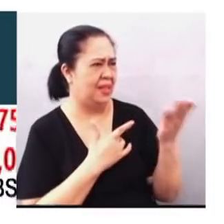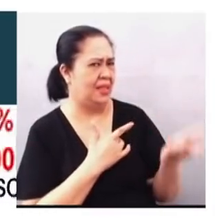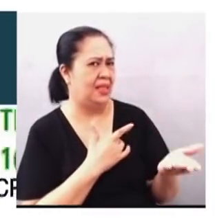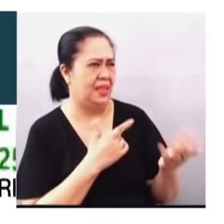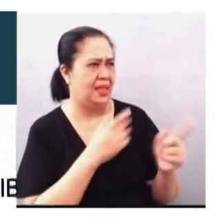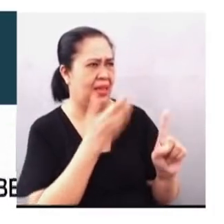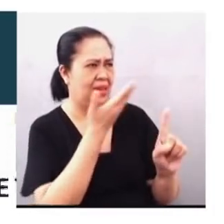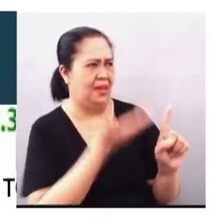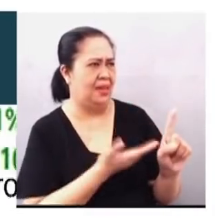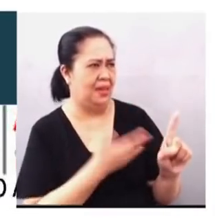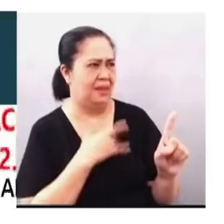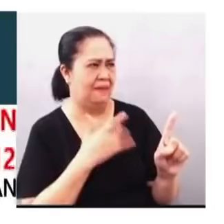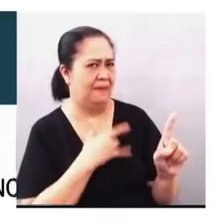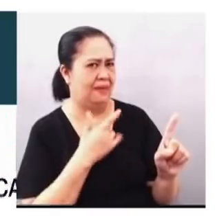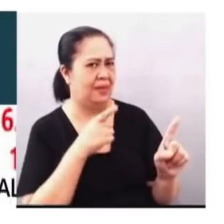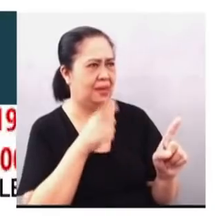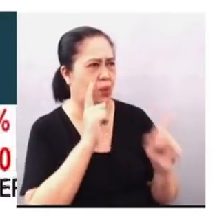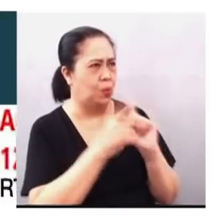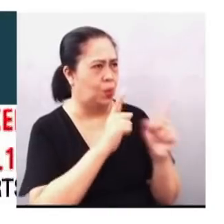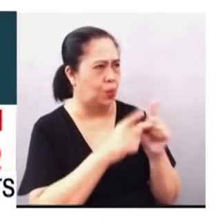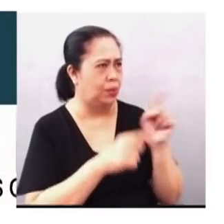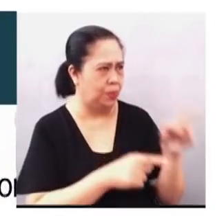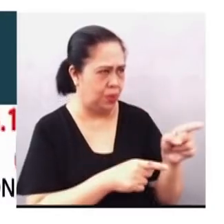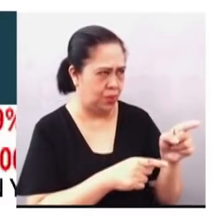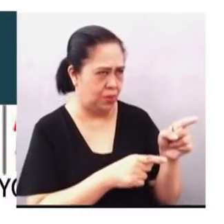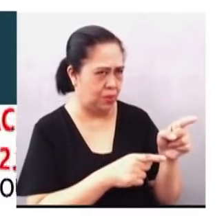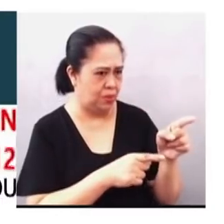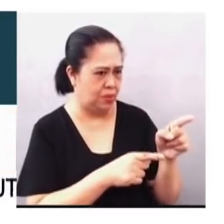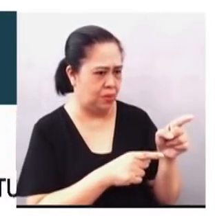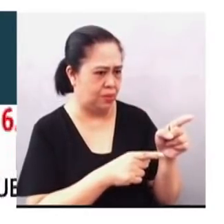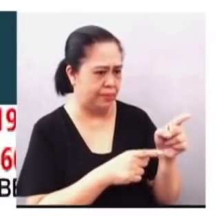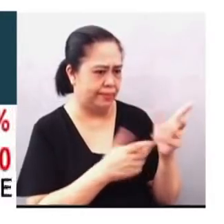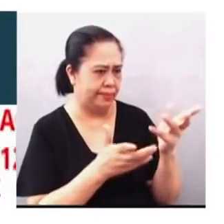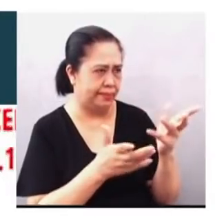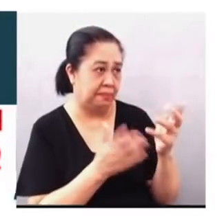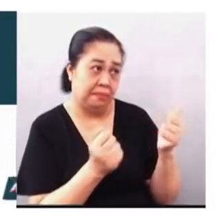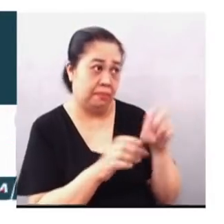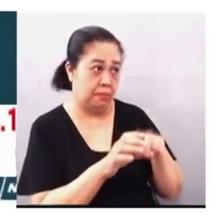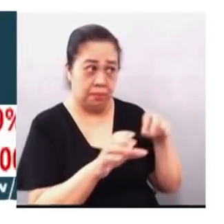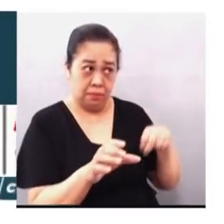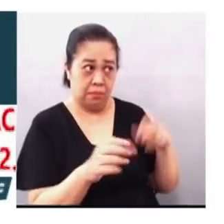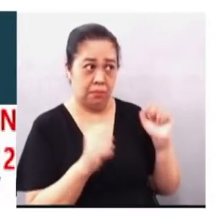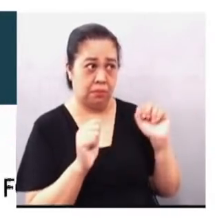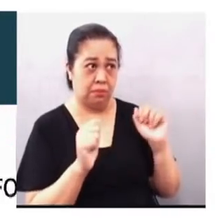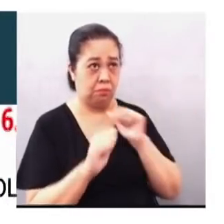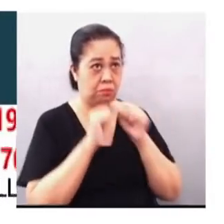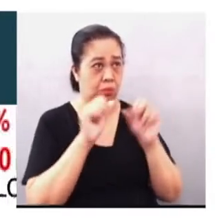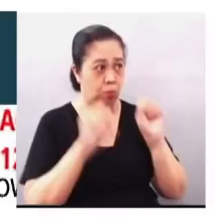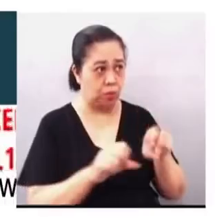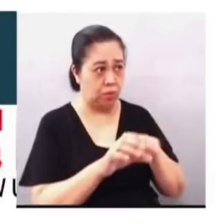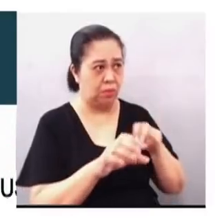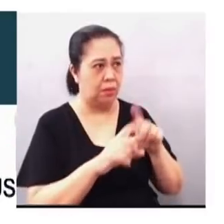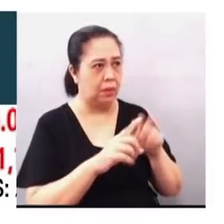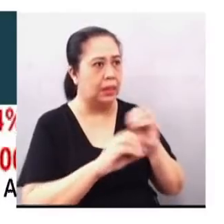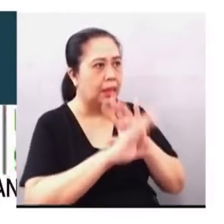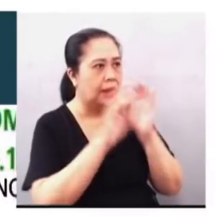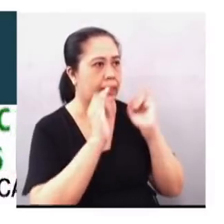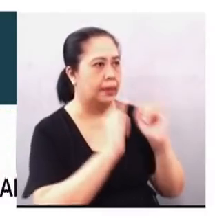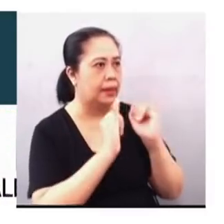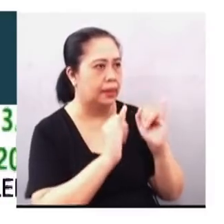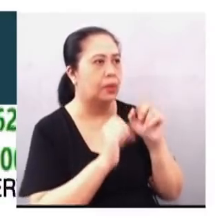that kinausap po kayo, you could have declined, you said, but they made it clear to you that